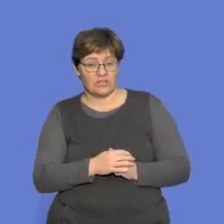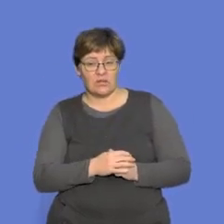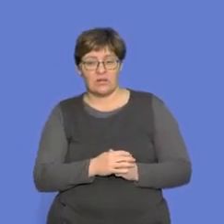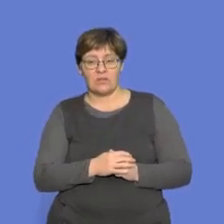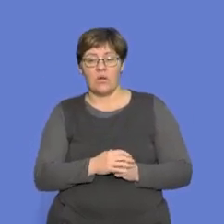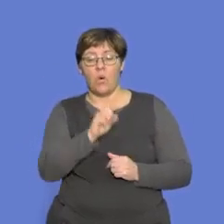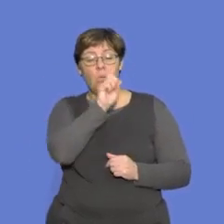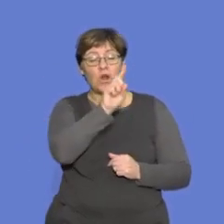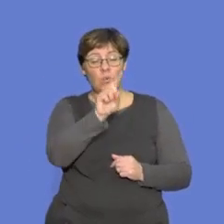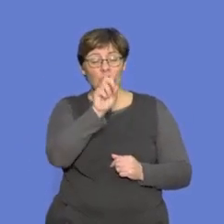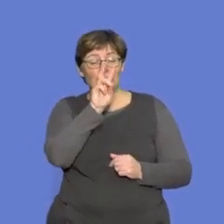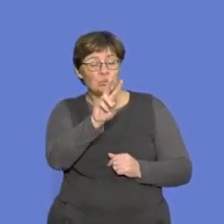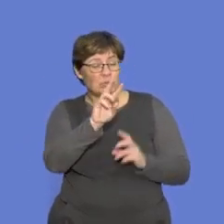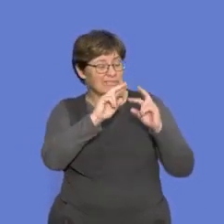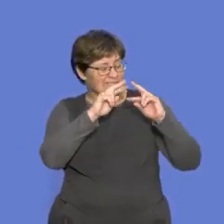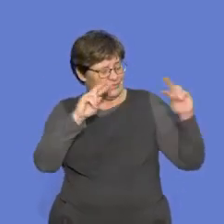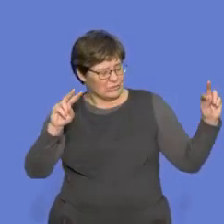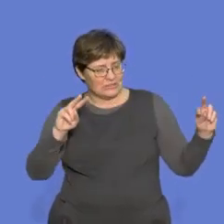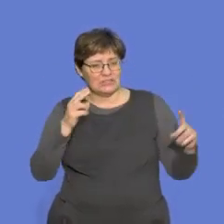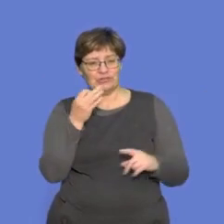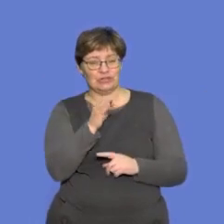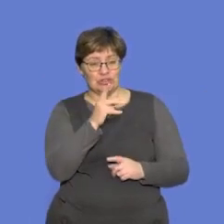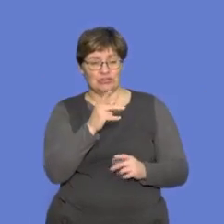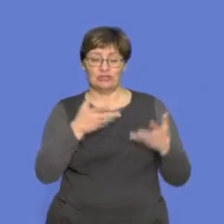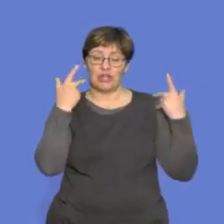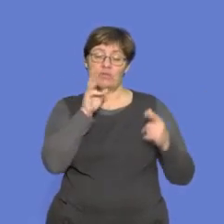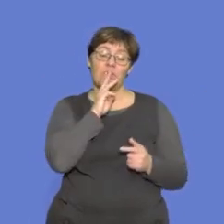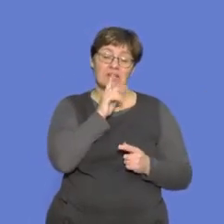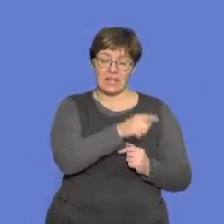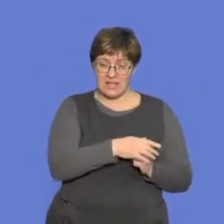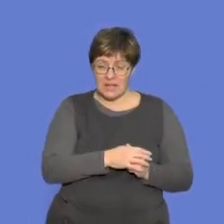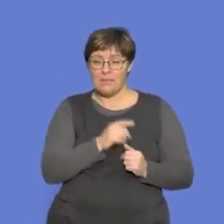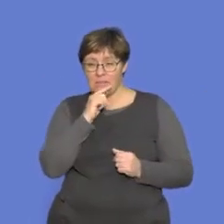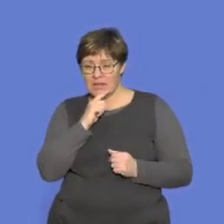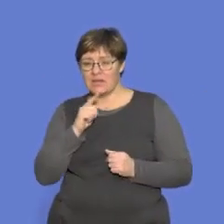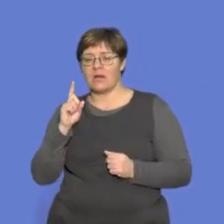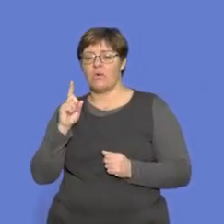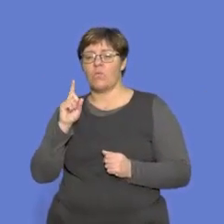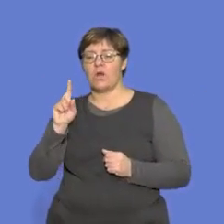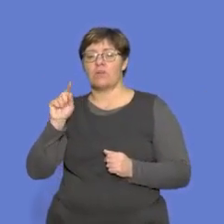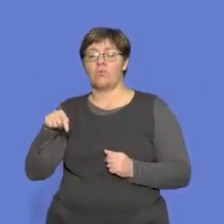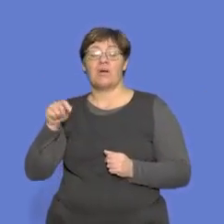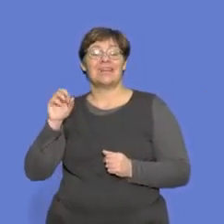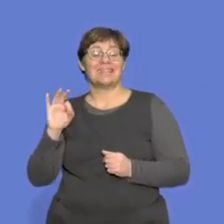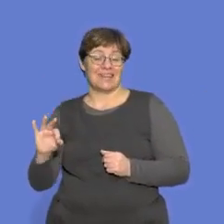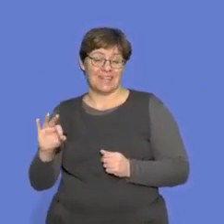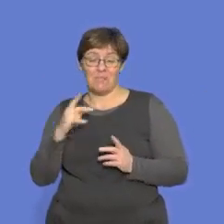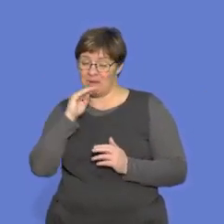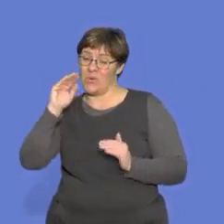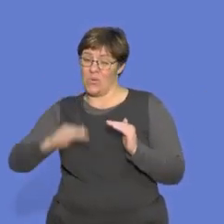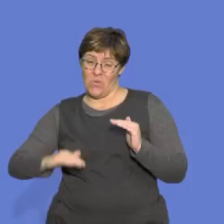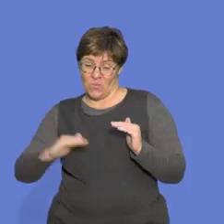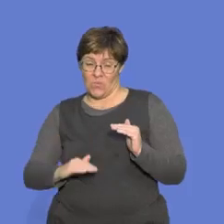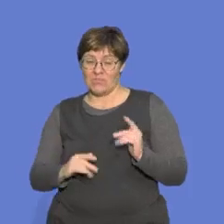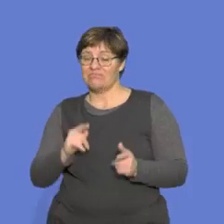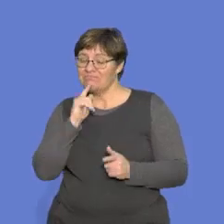look at those numbers are quite low, and hence we need to recognize that this is something that we need to protect